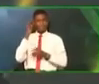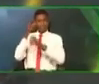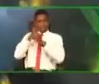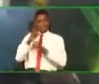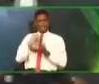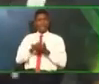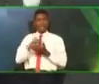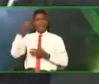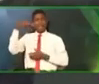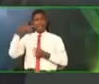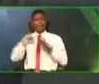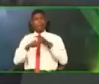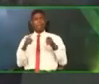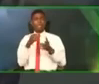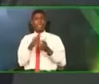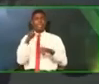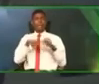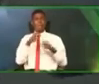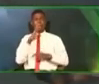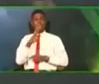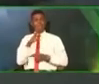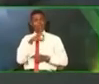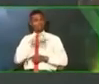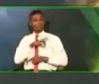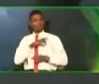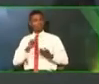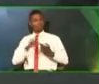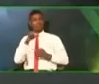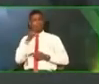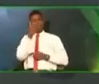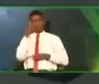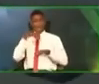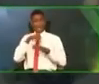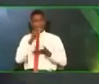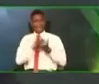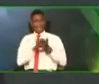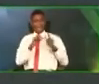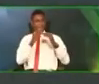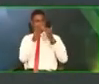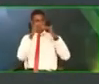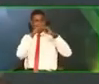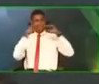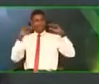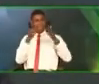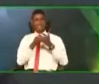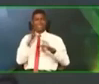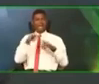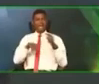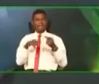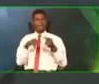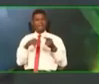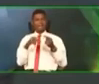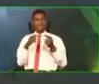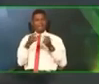see, it cannot be profitable to you because at that realm as light, it cannot minister to your mind and